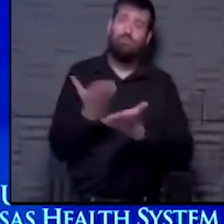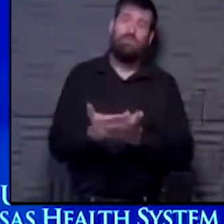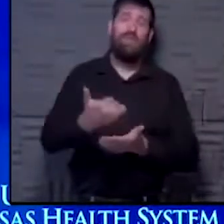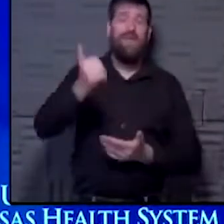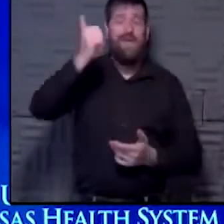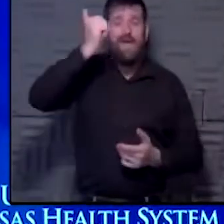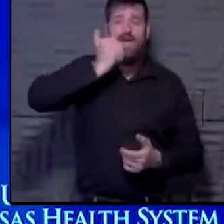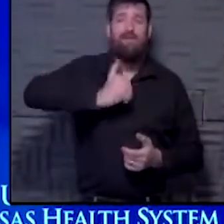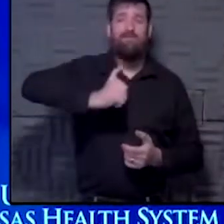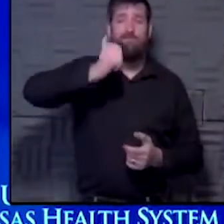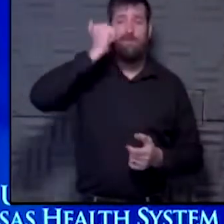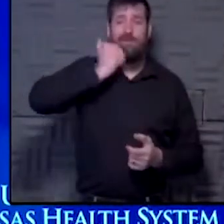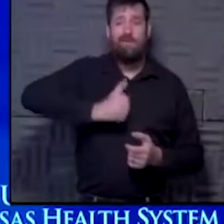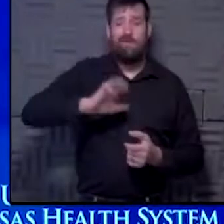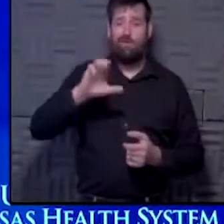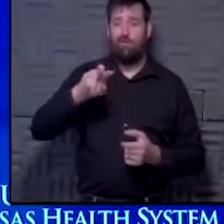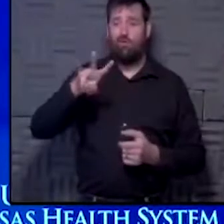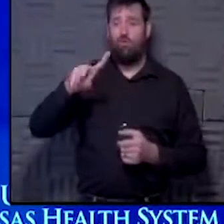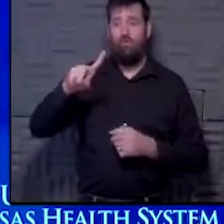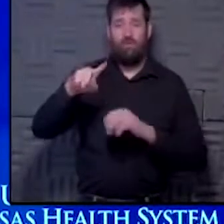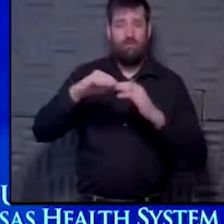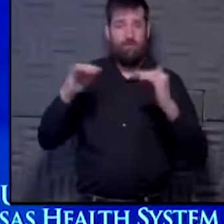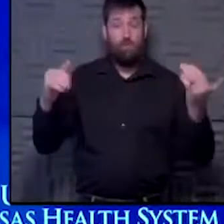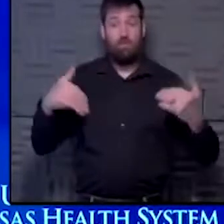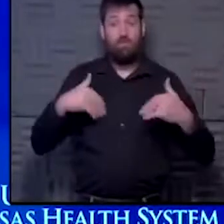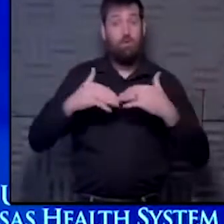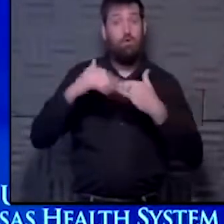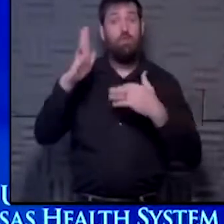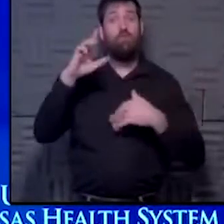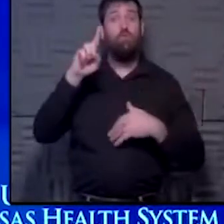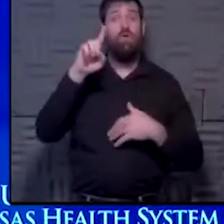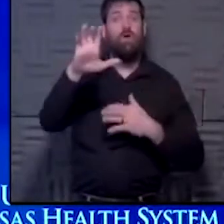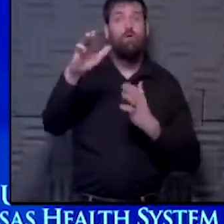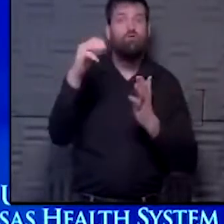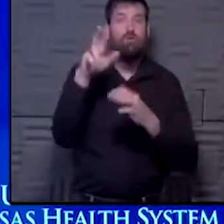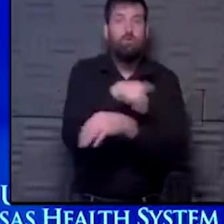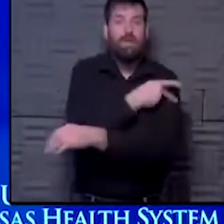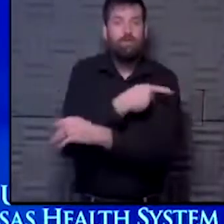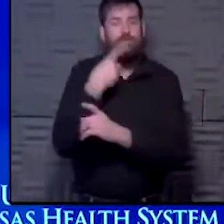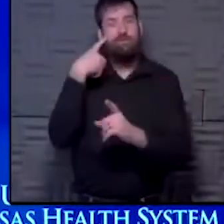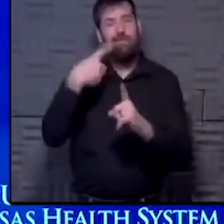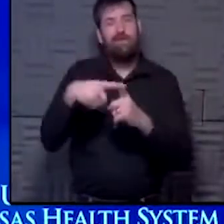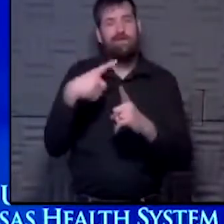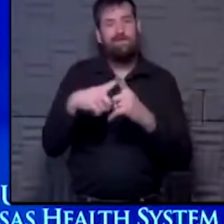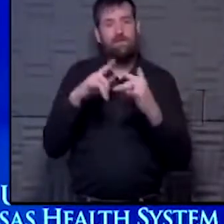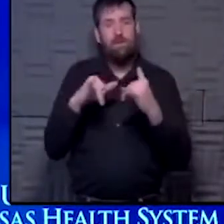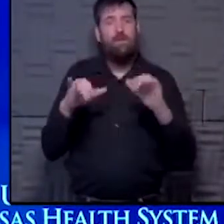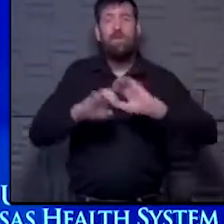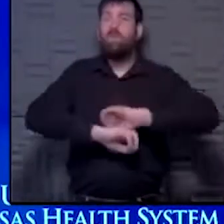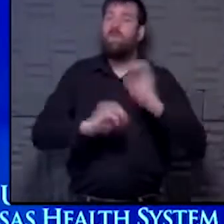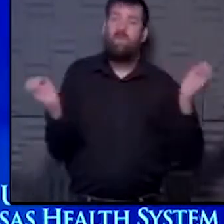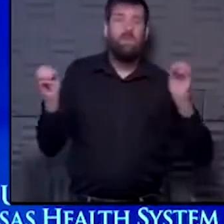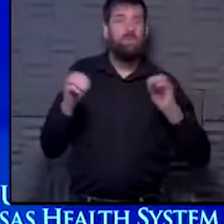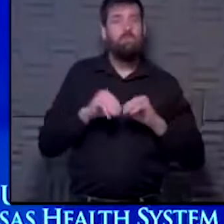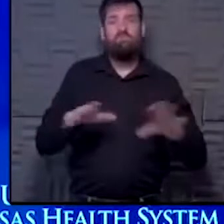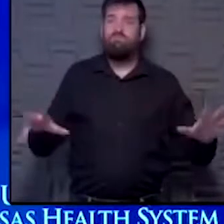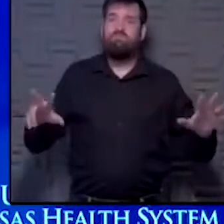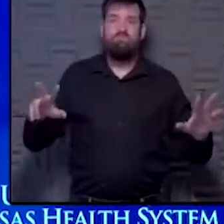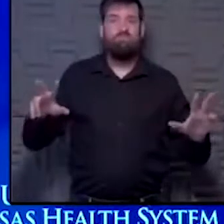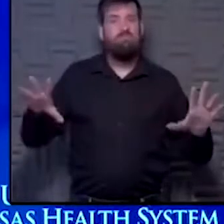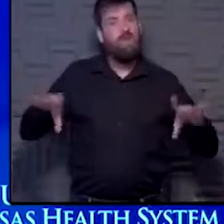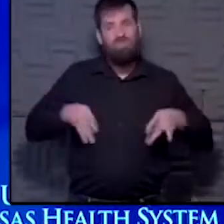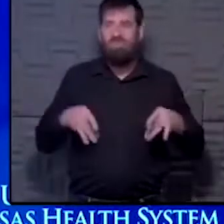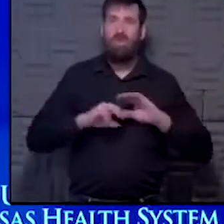day on our COVID ward. When we had over 100 positive COVID patients here at a time, we didn't give it to somebody else. Our staff didn't get sick from